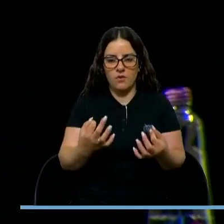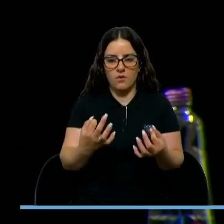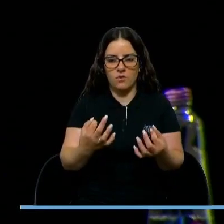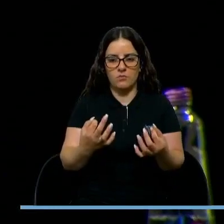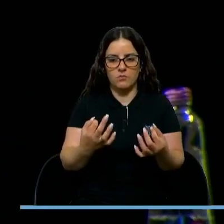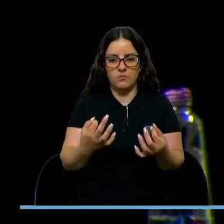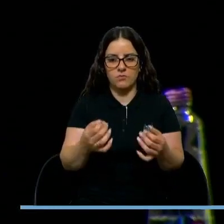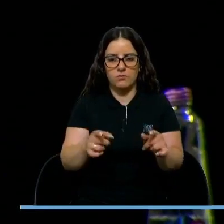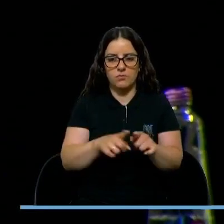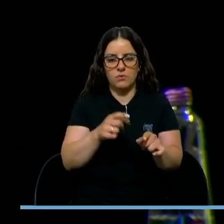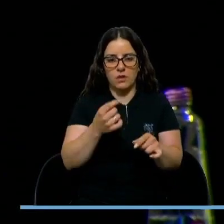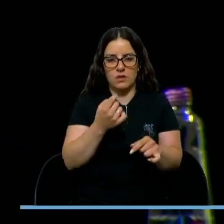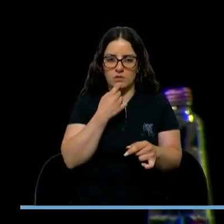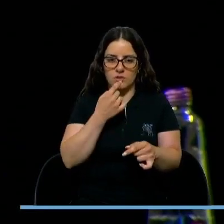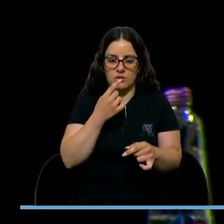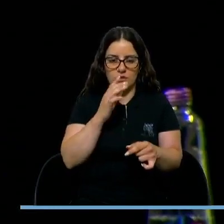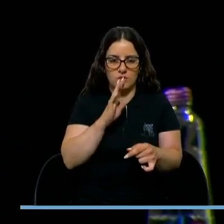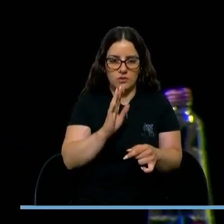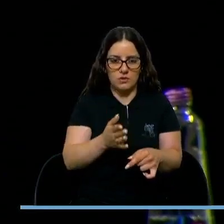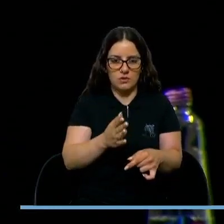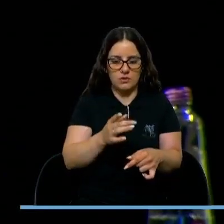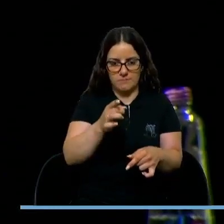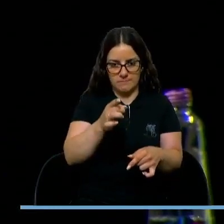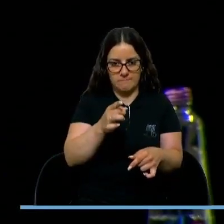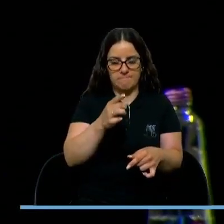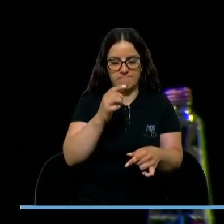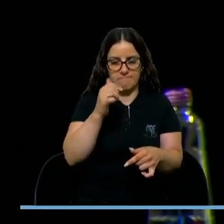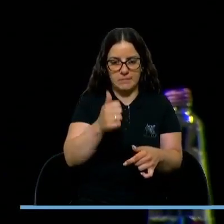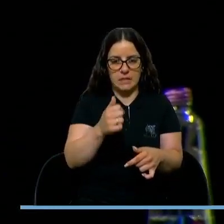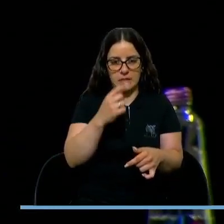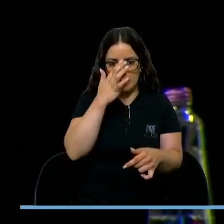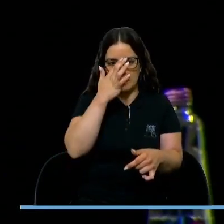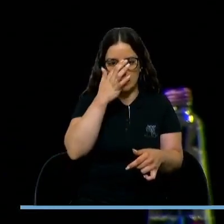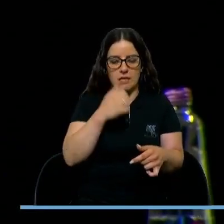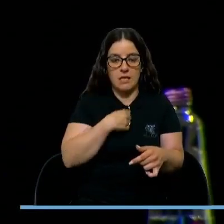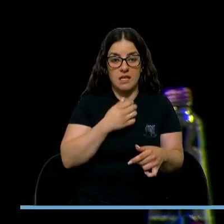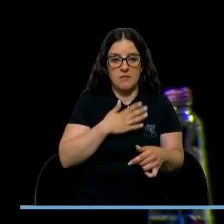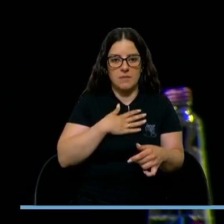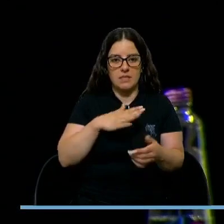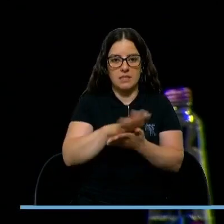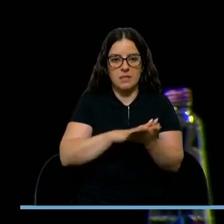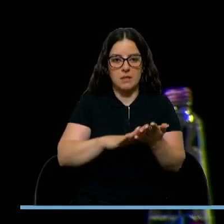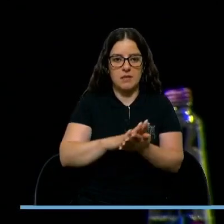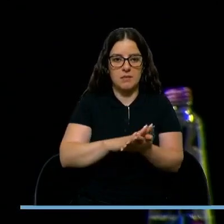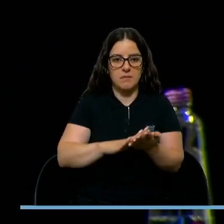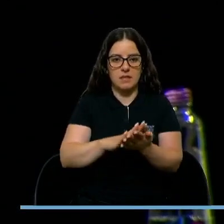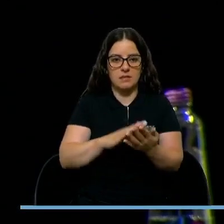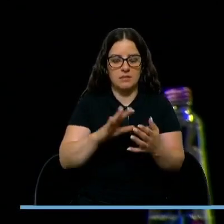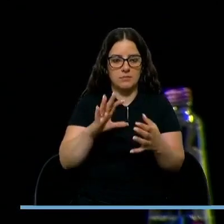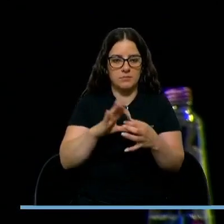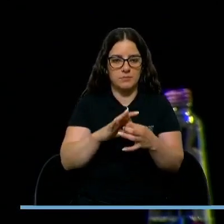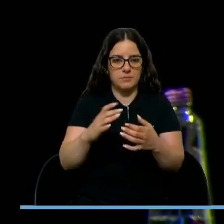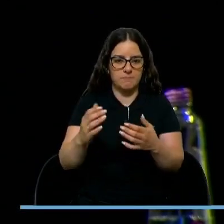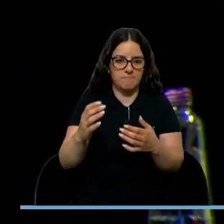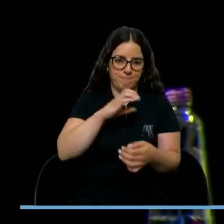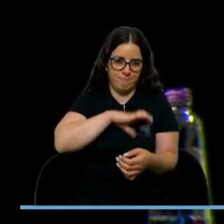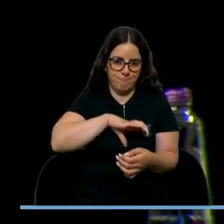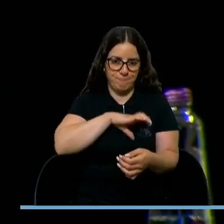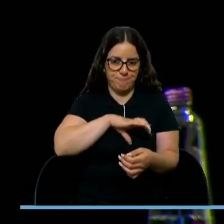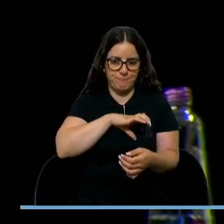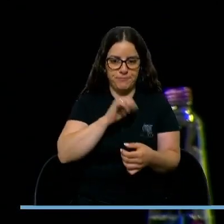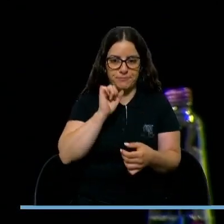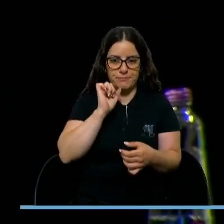took an important decision, that is, it's a company where its matrix in terms of